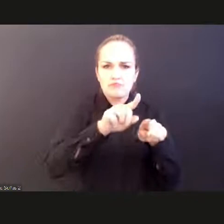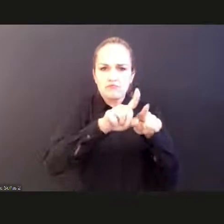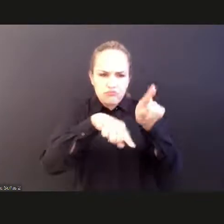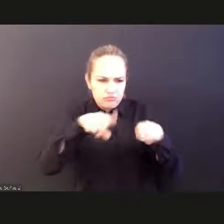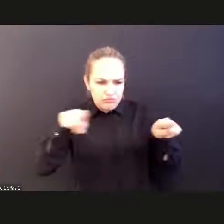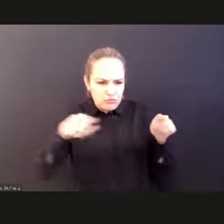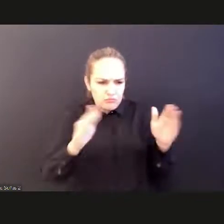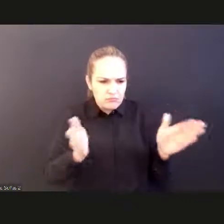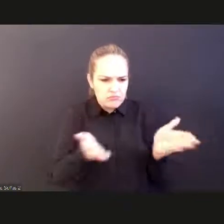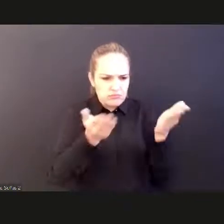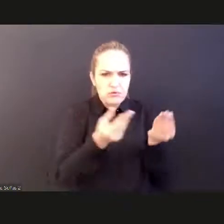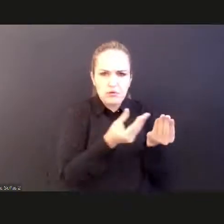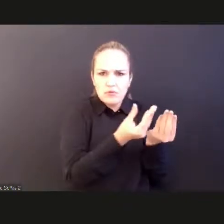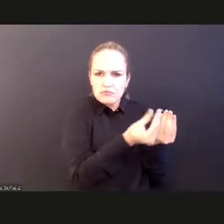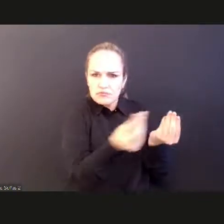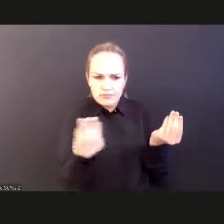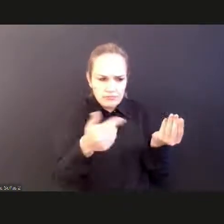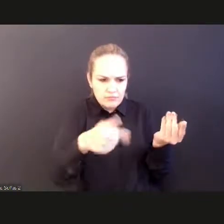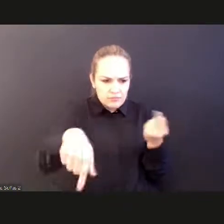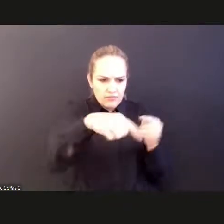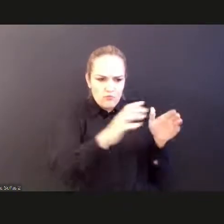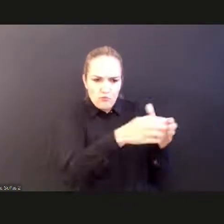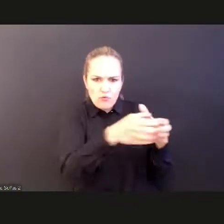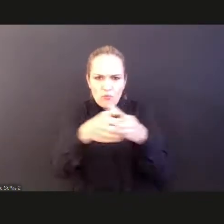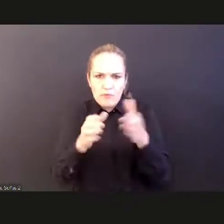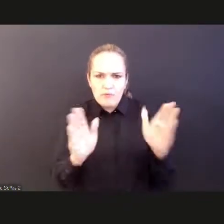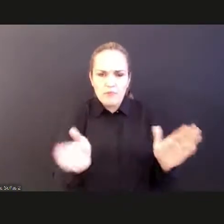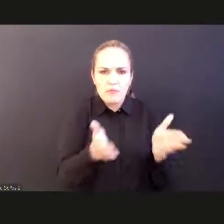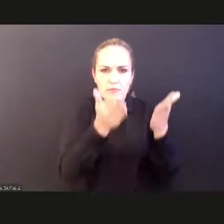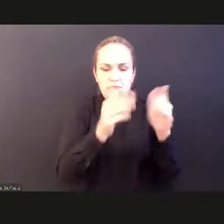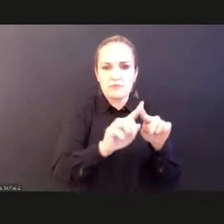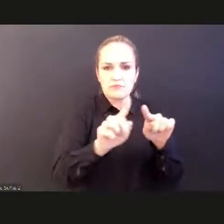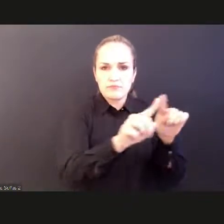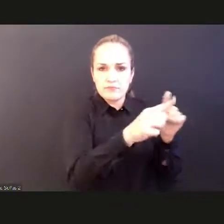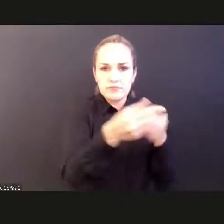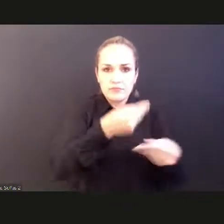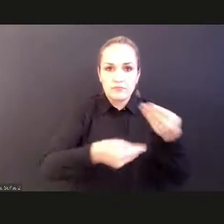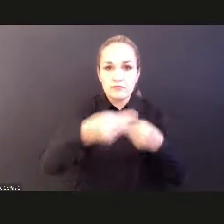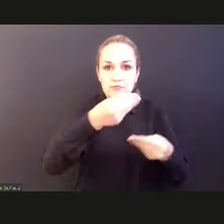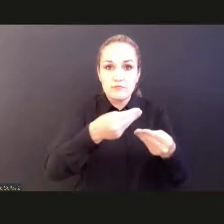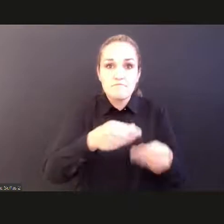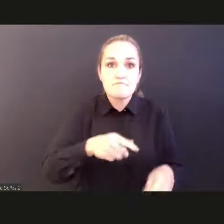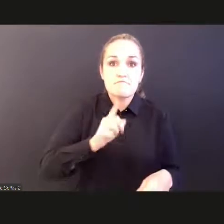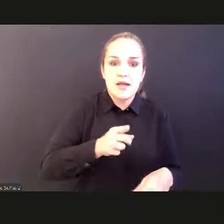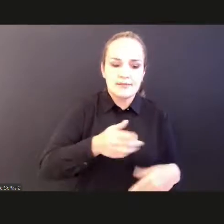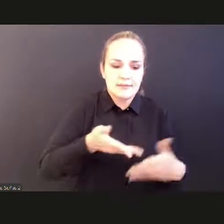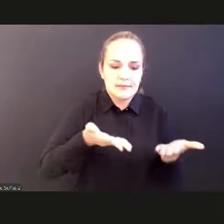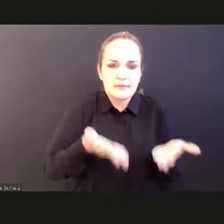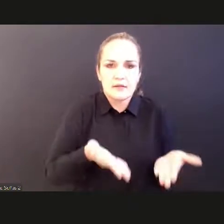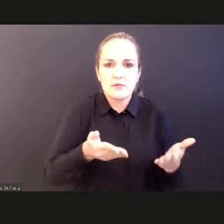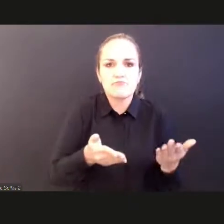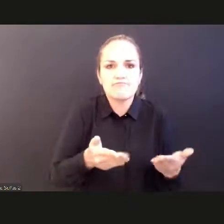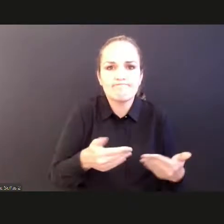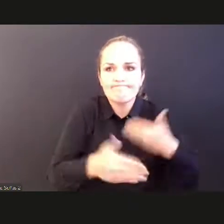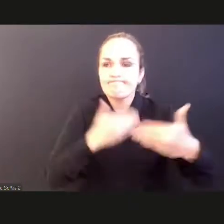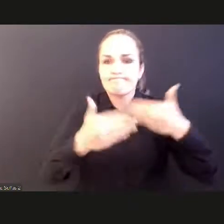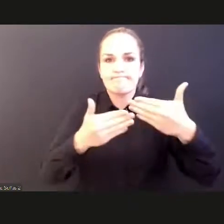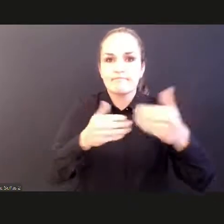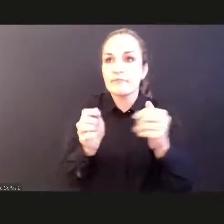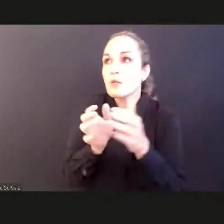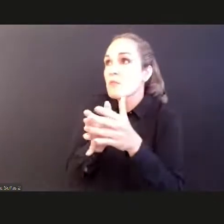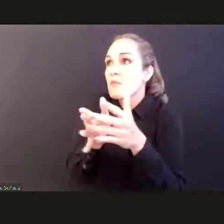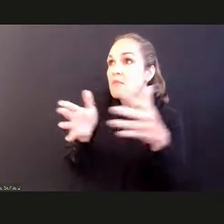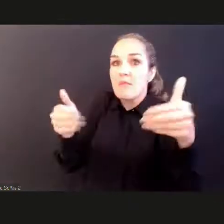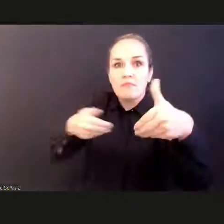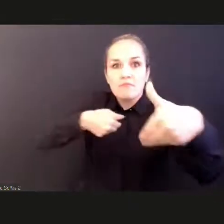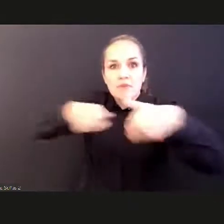taking advantage of the fast rising demand of this demand activity. In the current